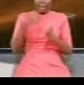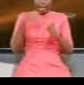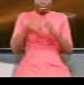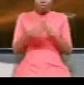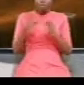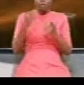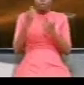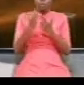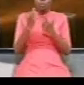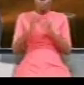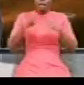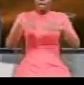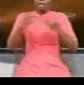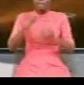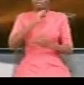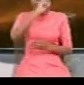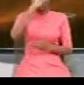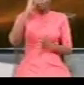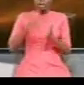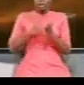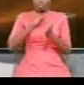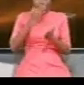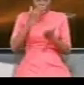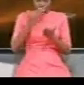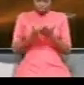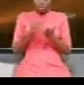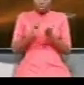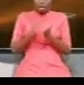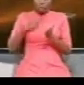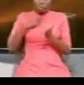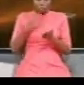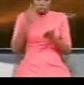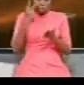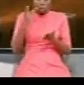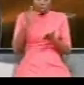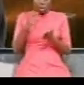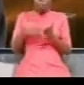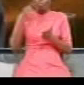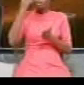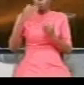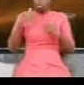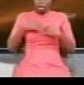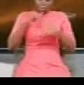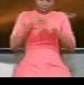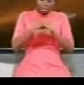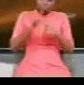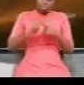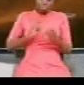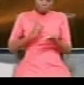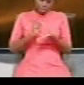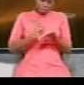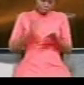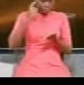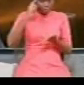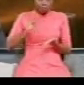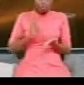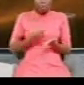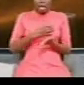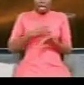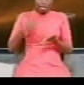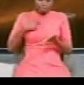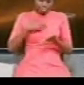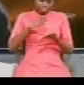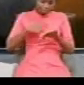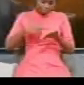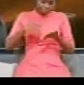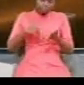word gives light. It's good we see what God has sent to us, has written for us. And then we read